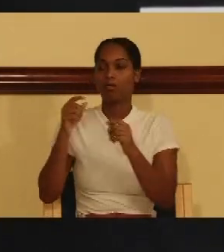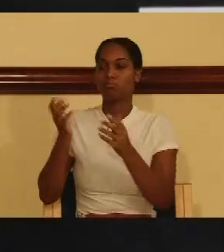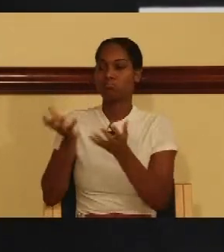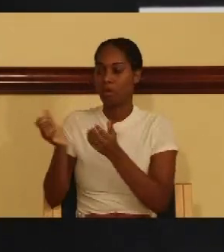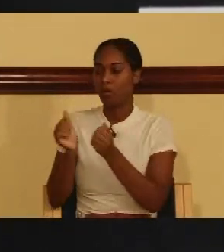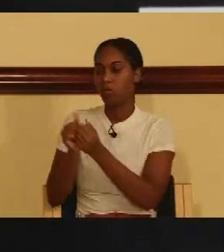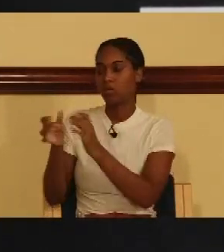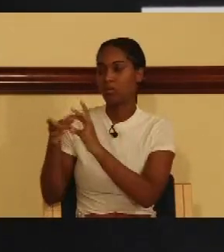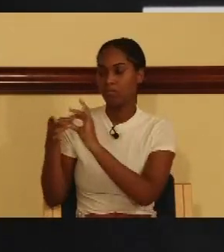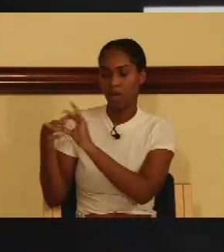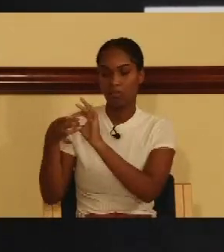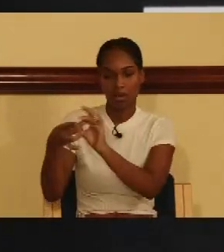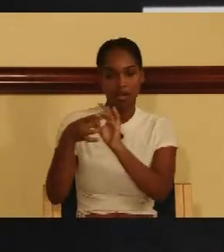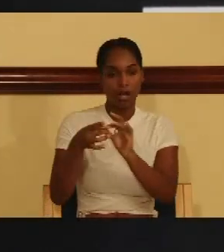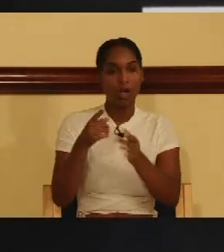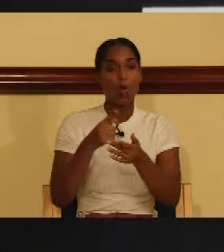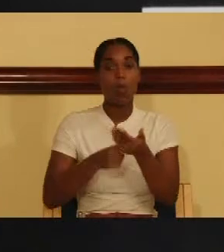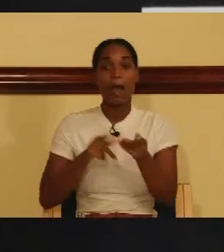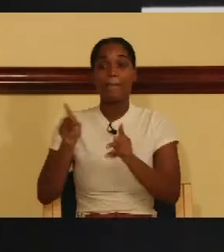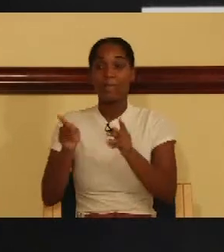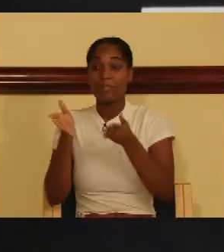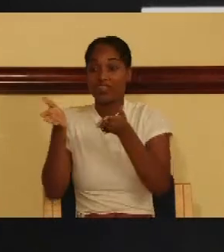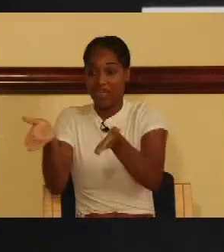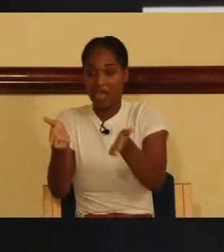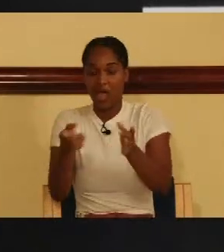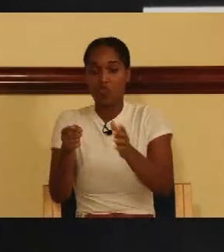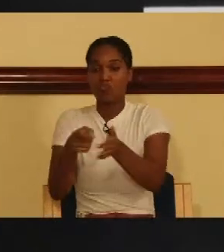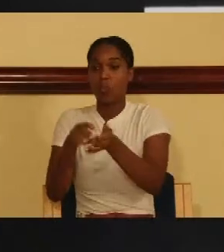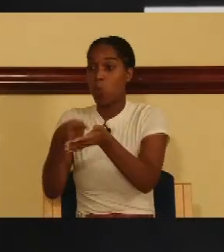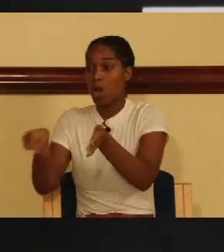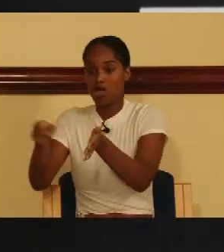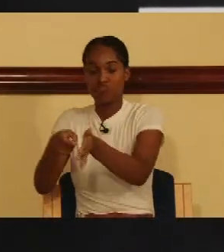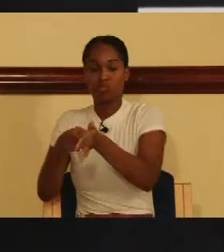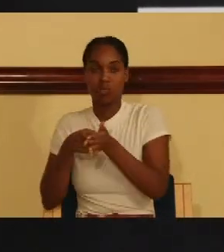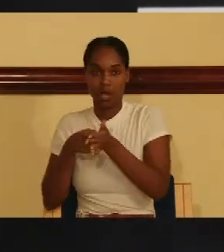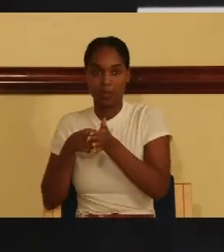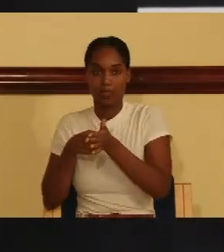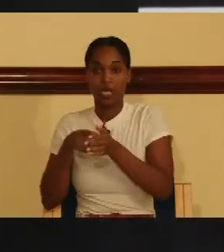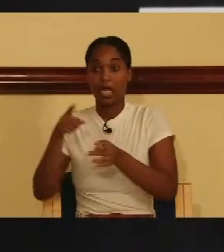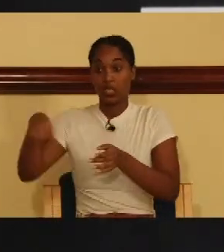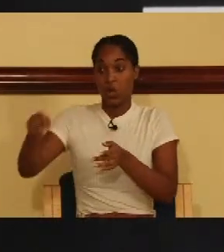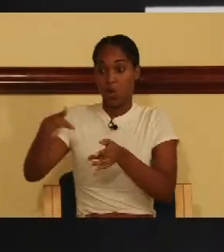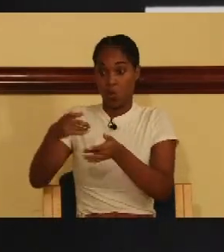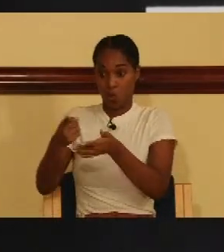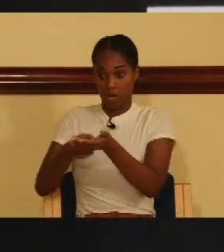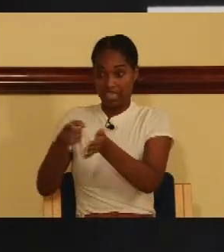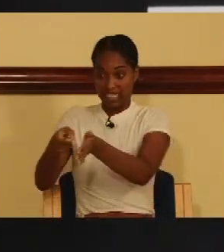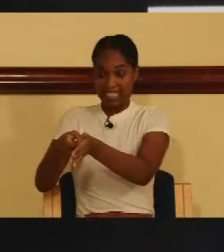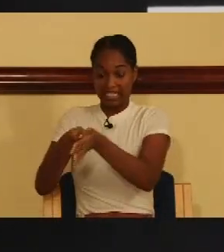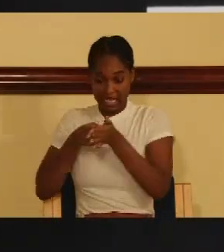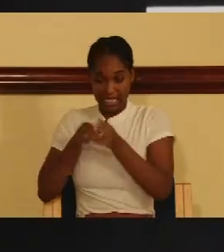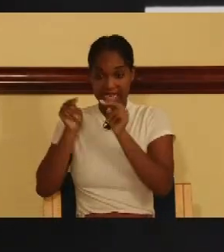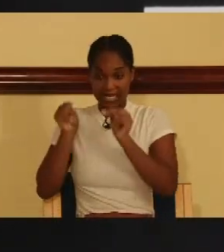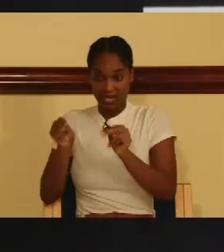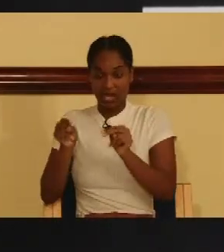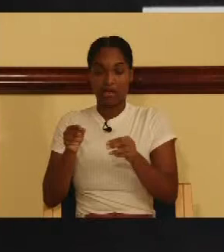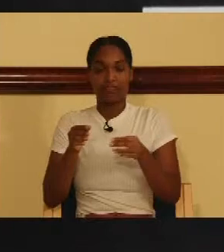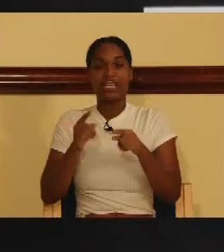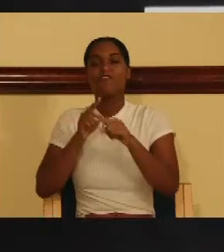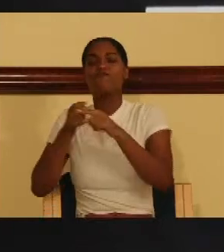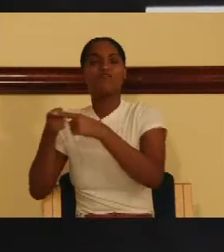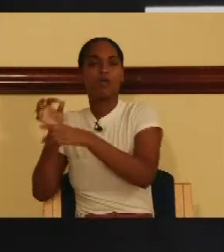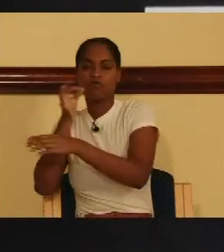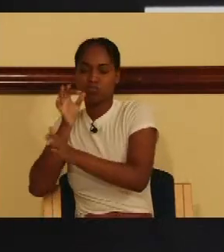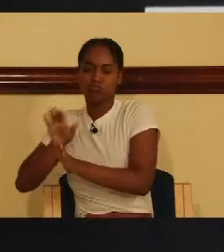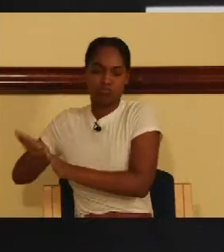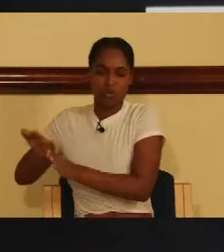what persons on the ground required. And some of those things that persons needed, aside from food, of course,